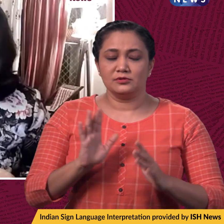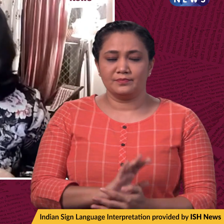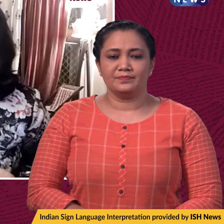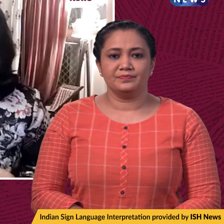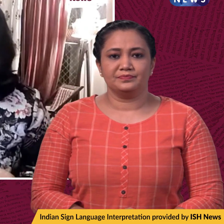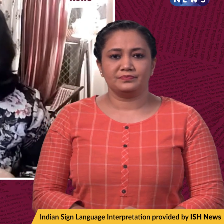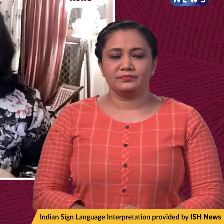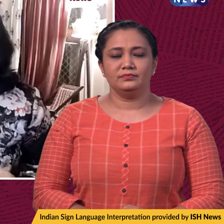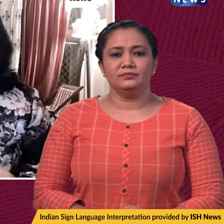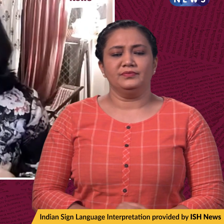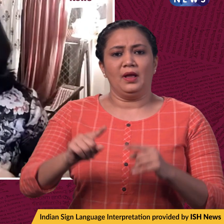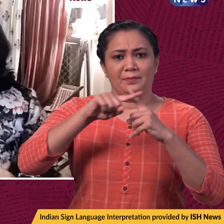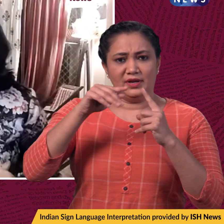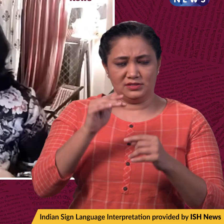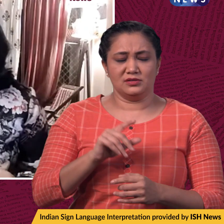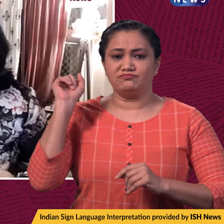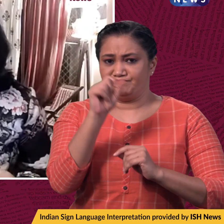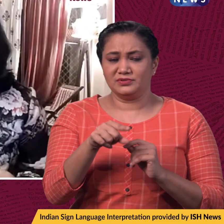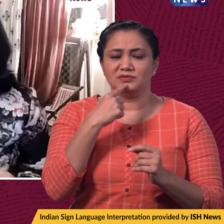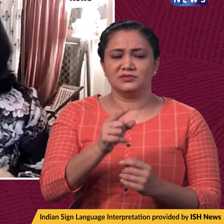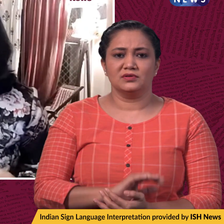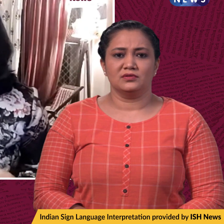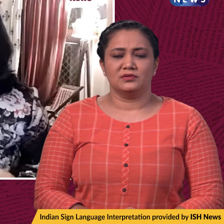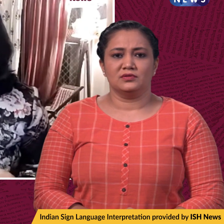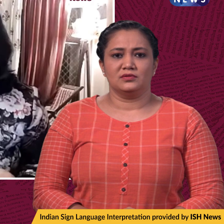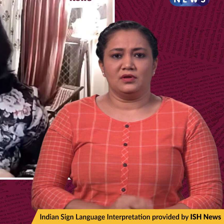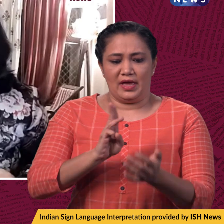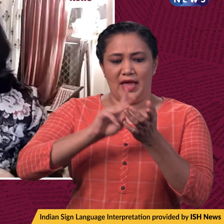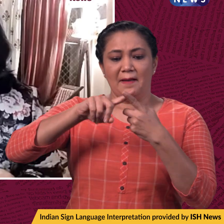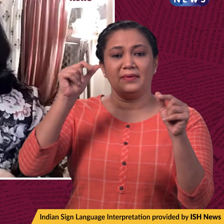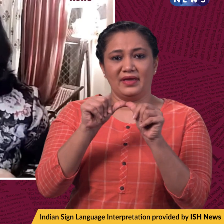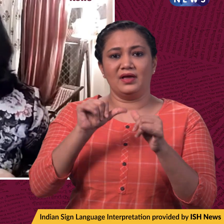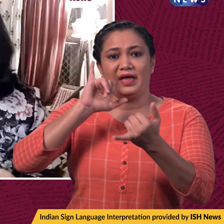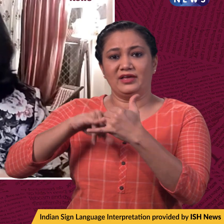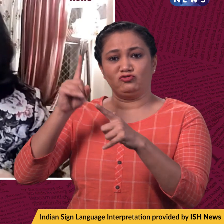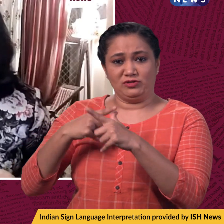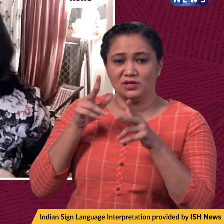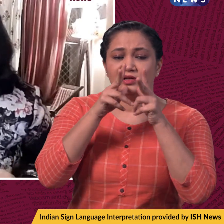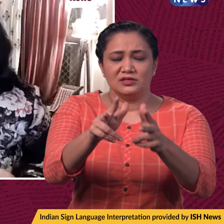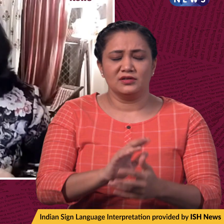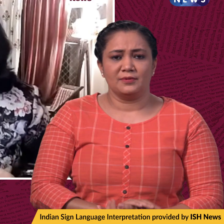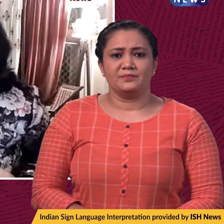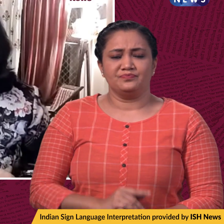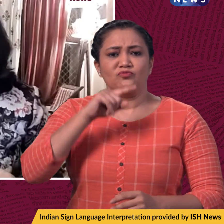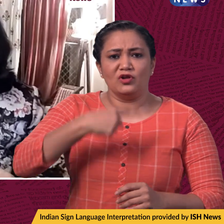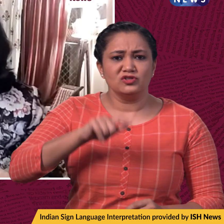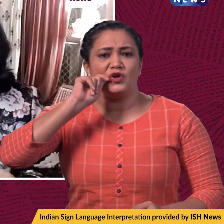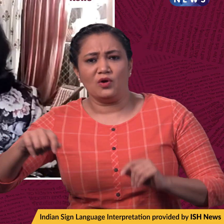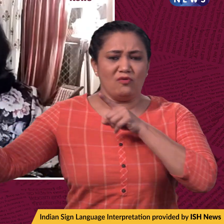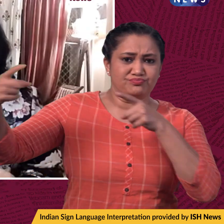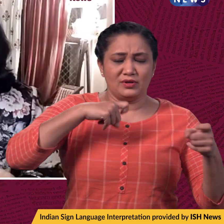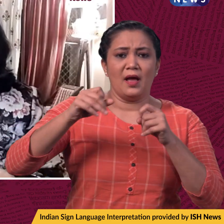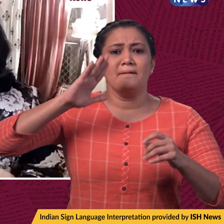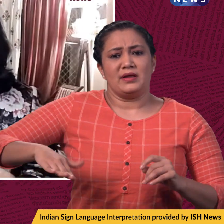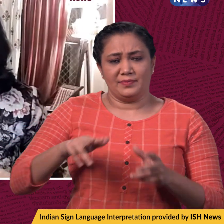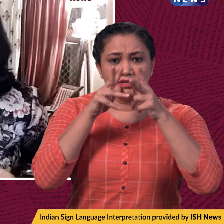quote. There's also a comment that's coming from the External Affairs Minister S. Jaishankar, speaking on the Russia-Ukraine